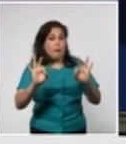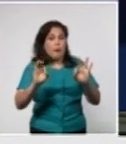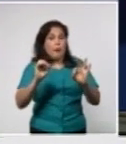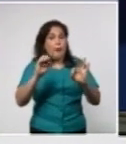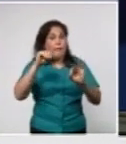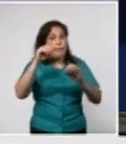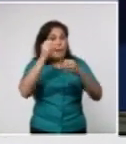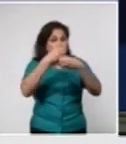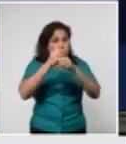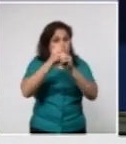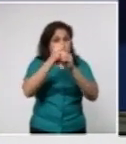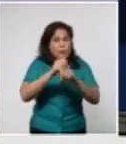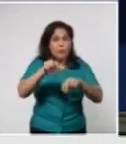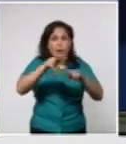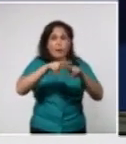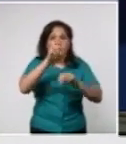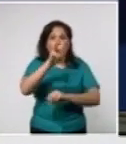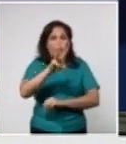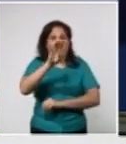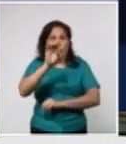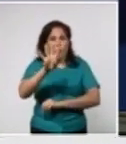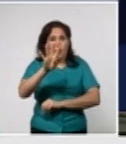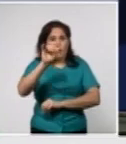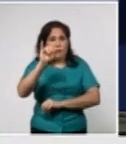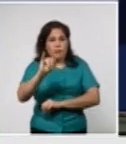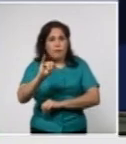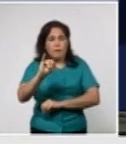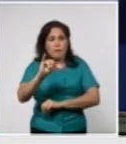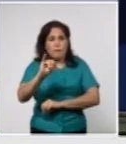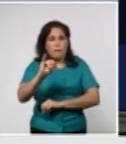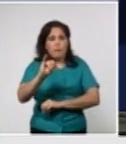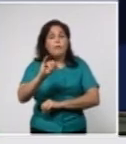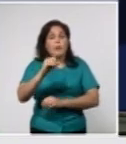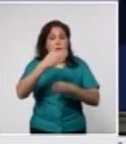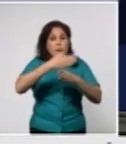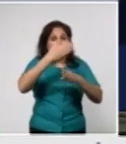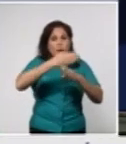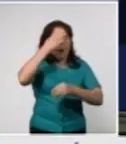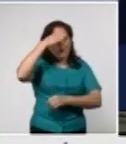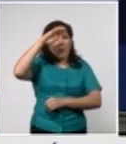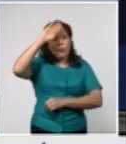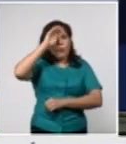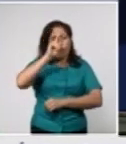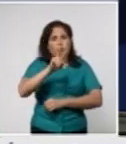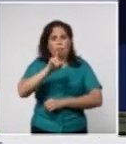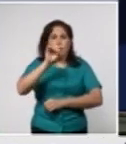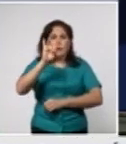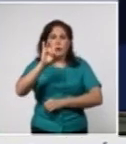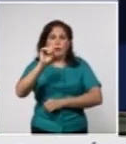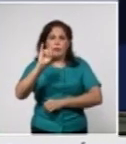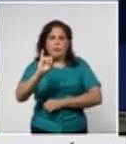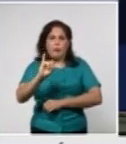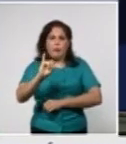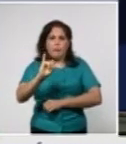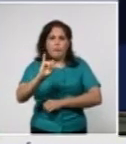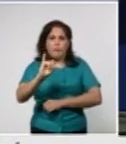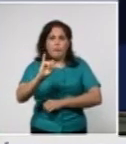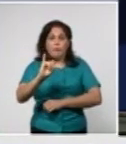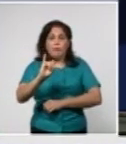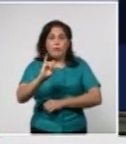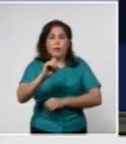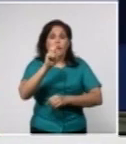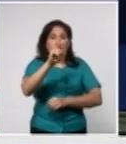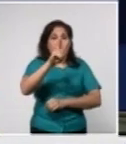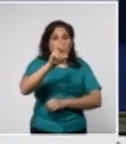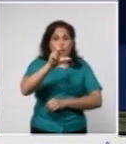1,118. In Havana's Provincial Center, 346. In Santiago de Cuba's,